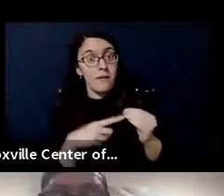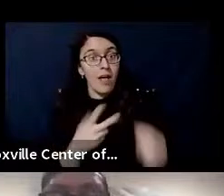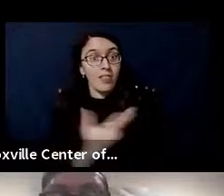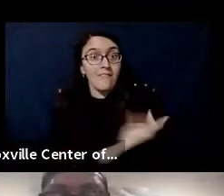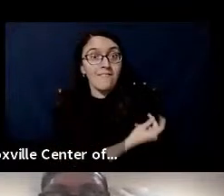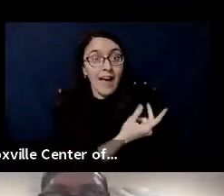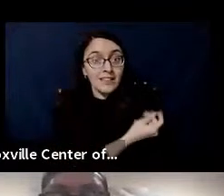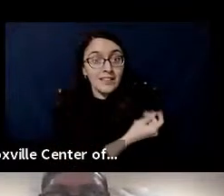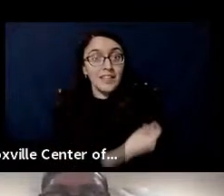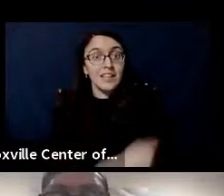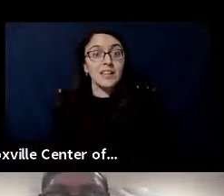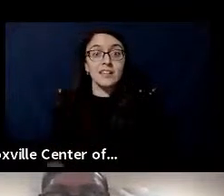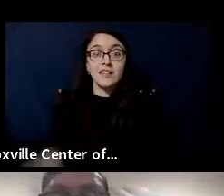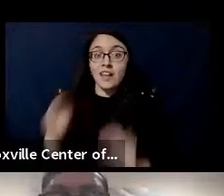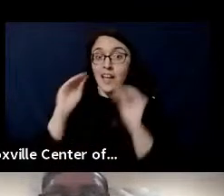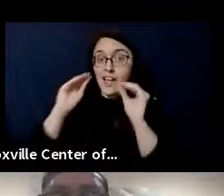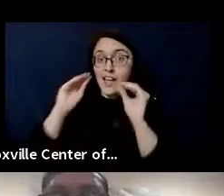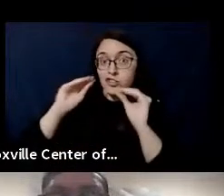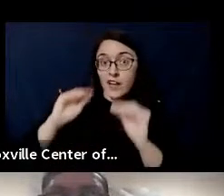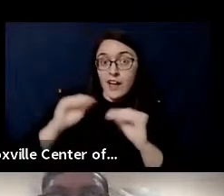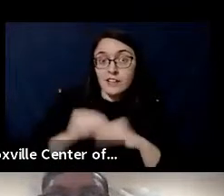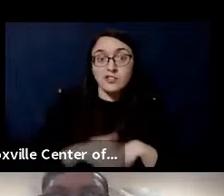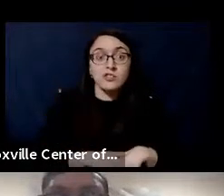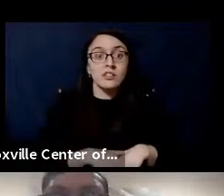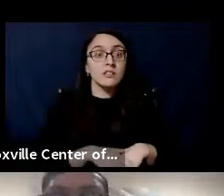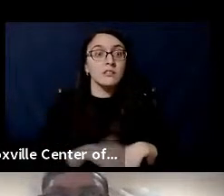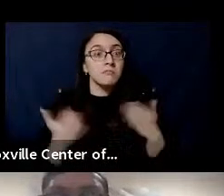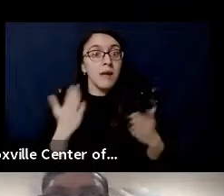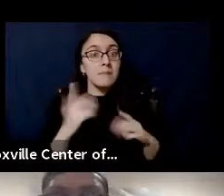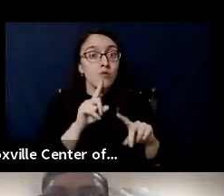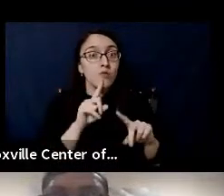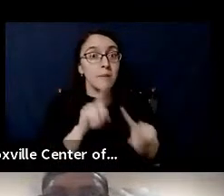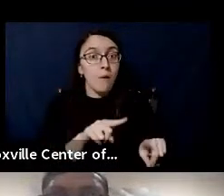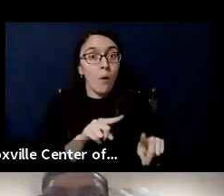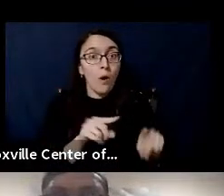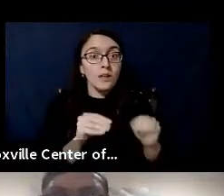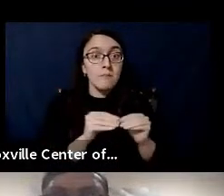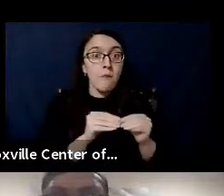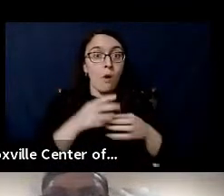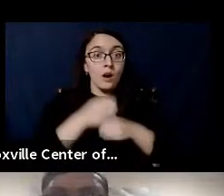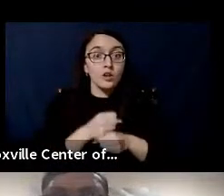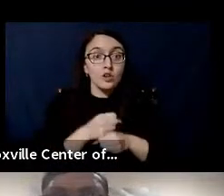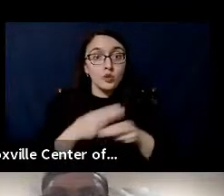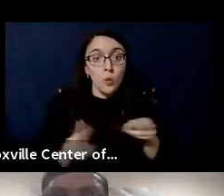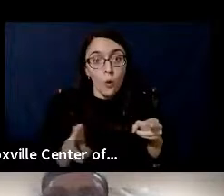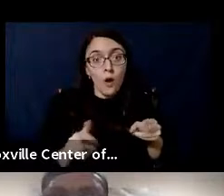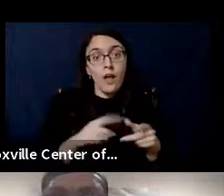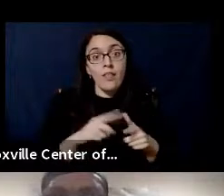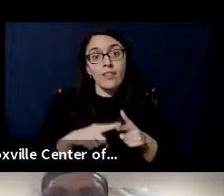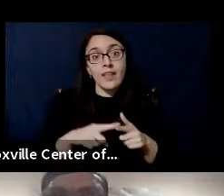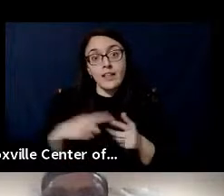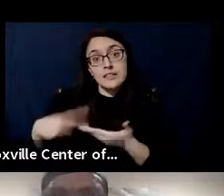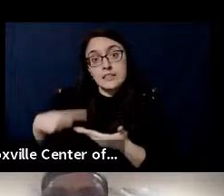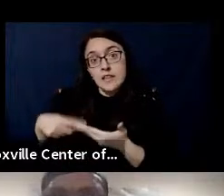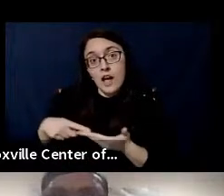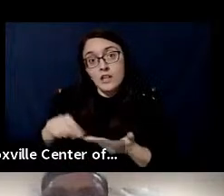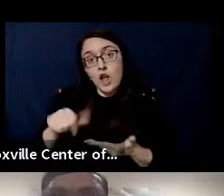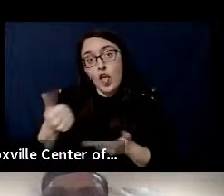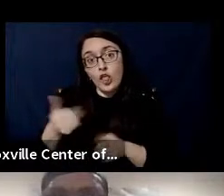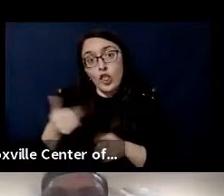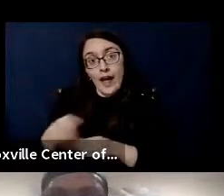vaccine, on some education, versus we can do our reports maybe a little shorter and get into some of these other areas. I think it's really